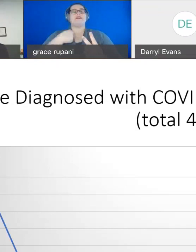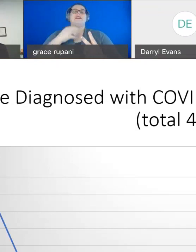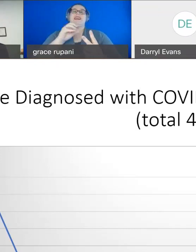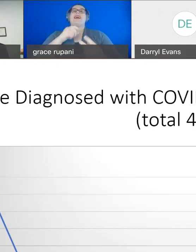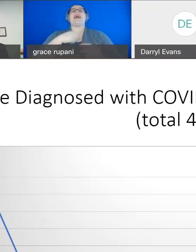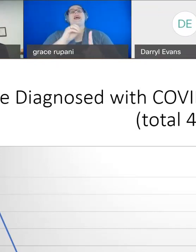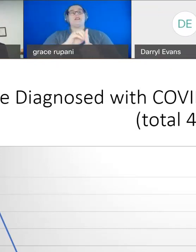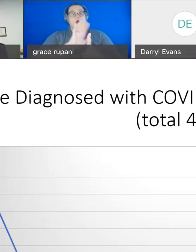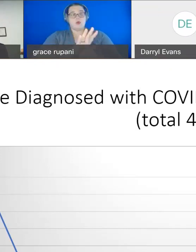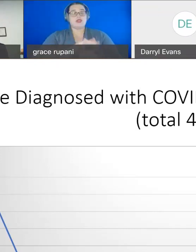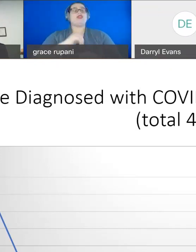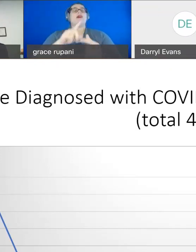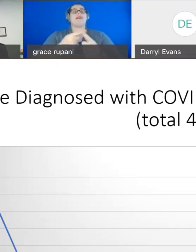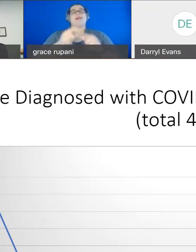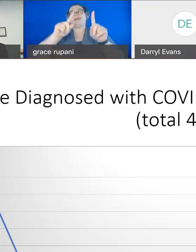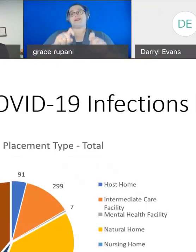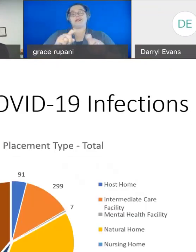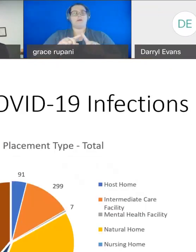So,